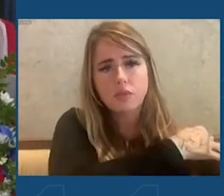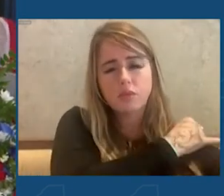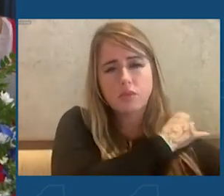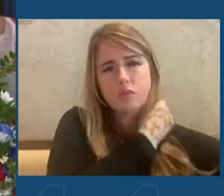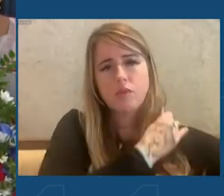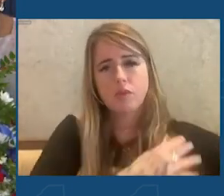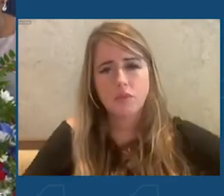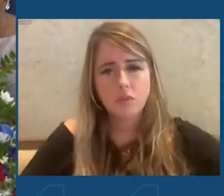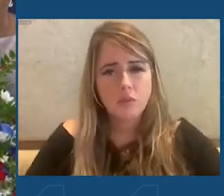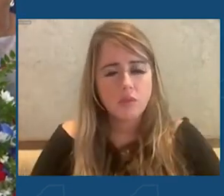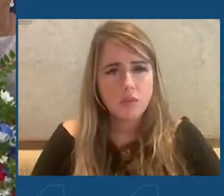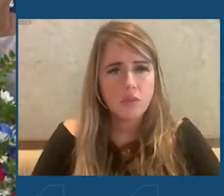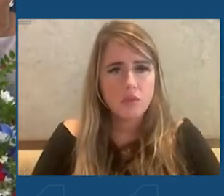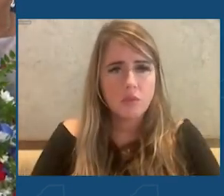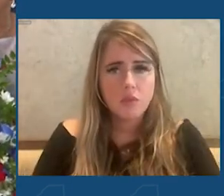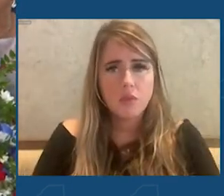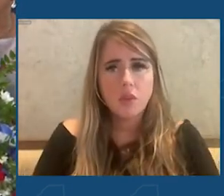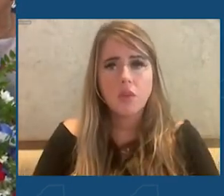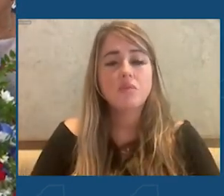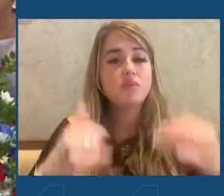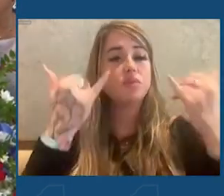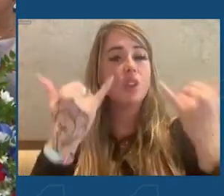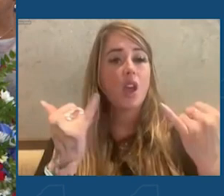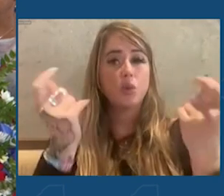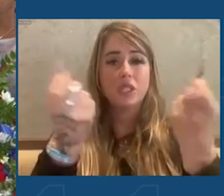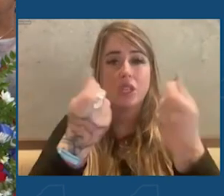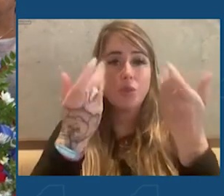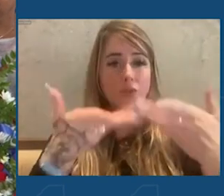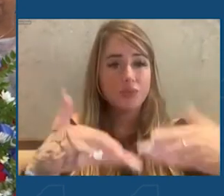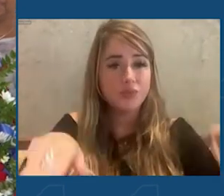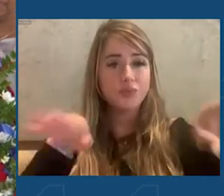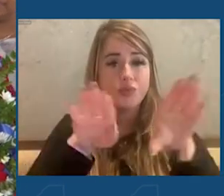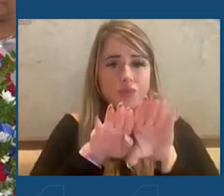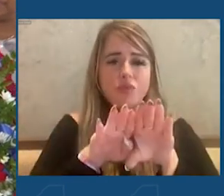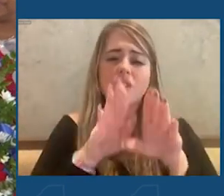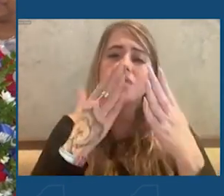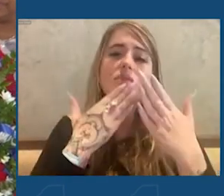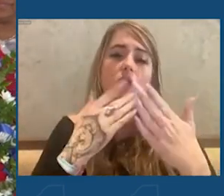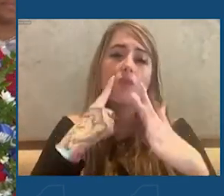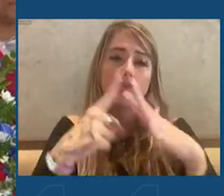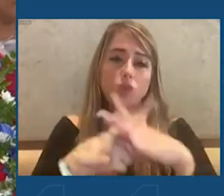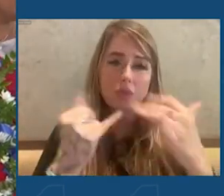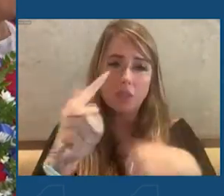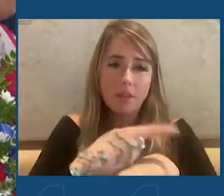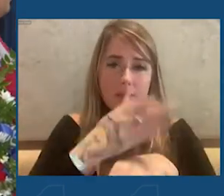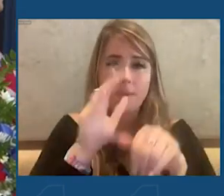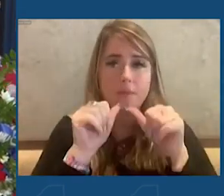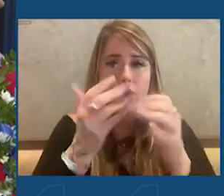This concludes our ceremony. Thank you for your attendance, and God bless you all.